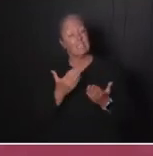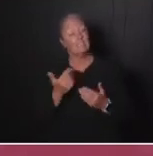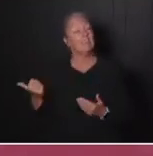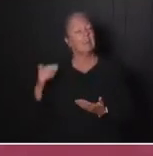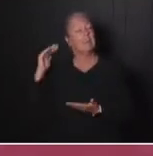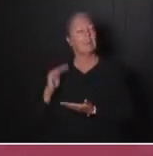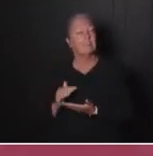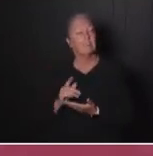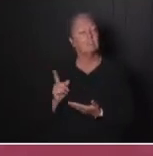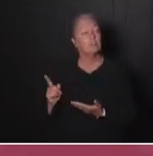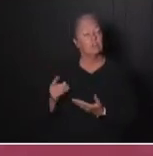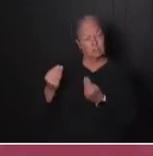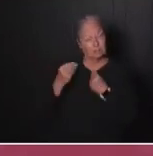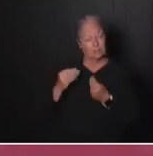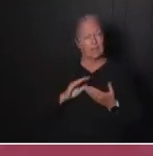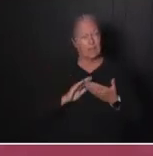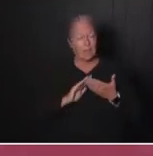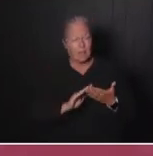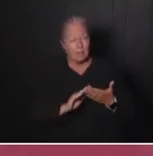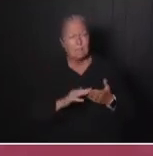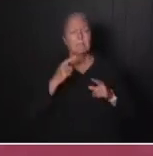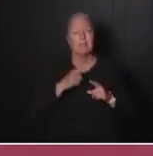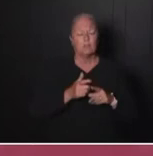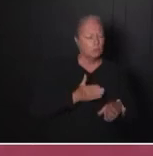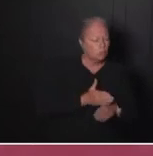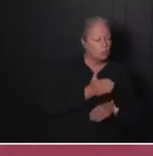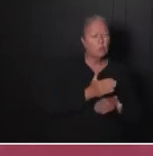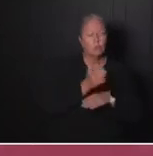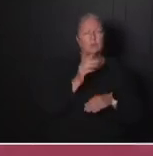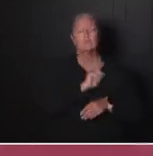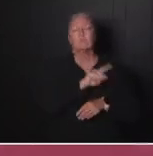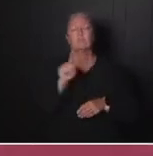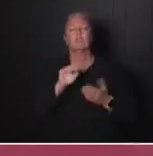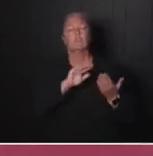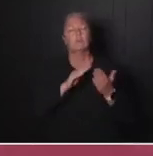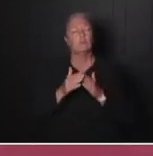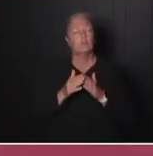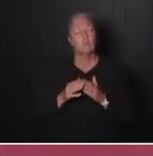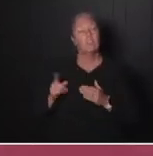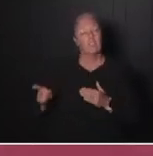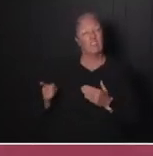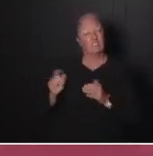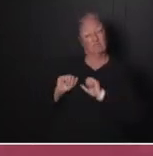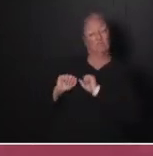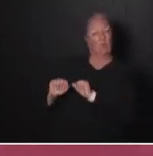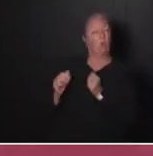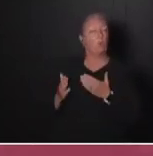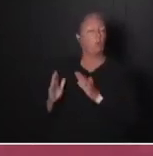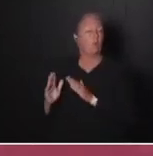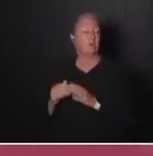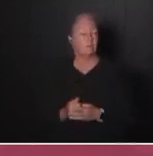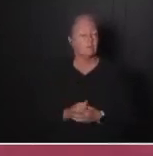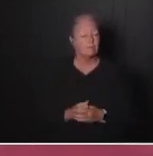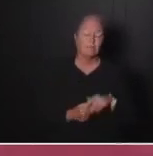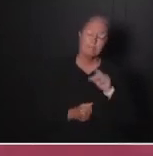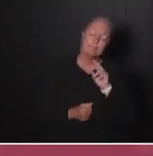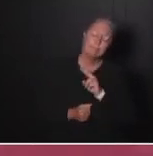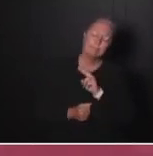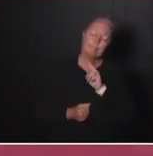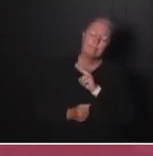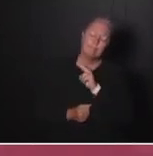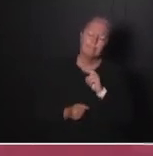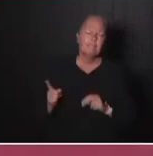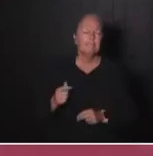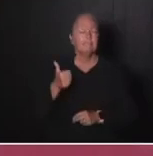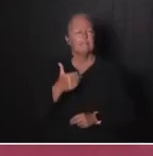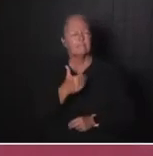me to help people and to serve the community. It's how she lived her life. I saw how much good